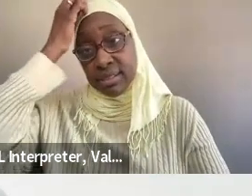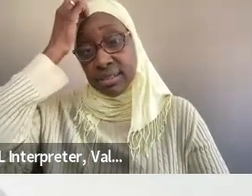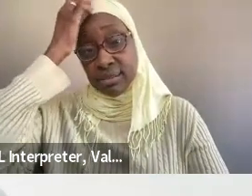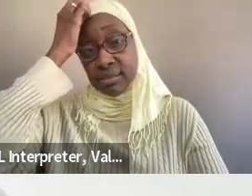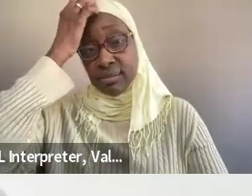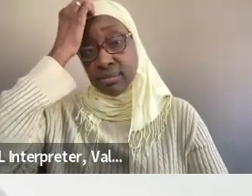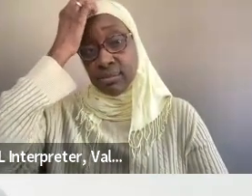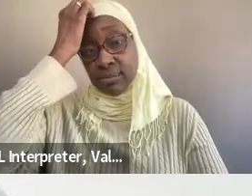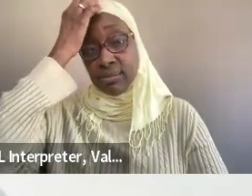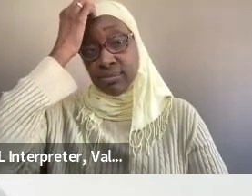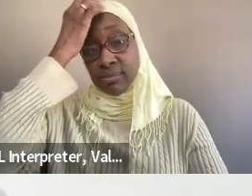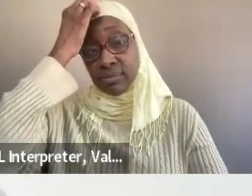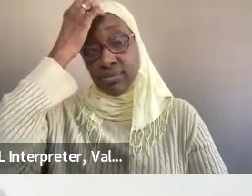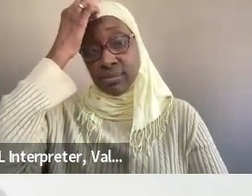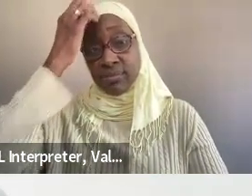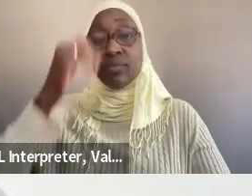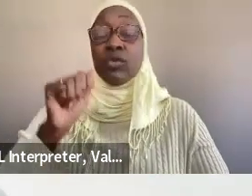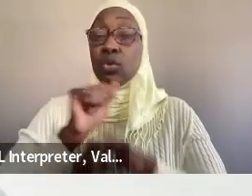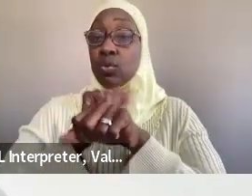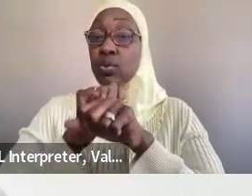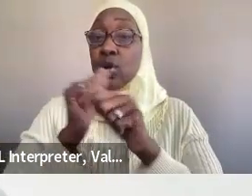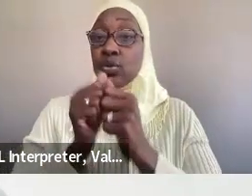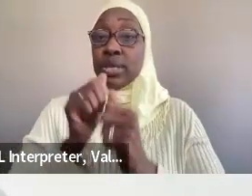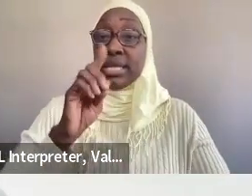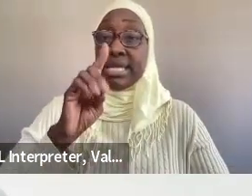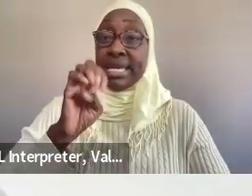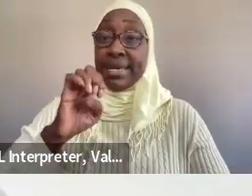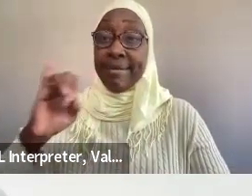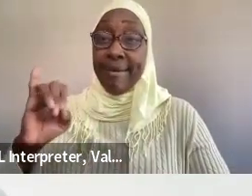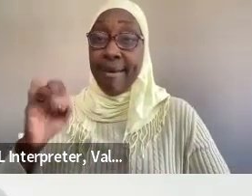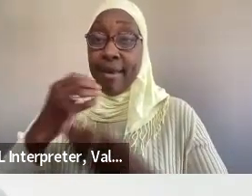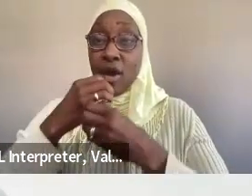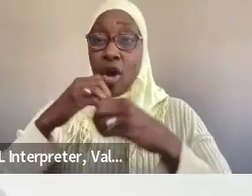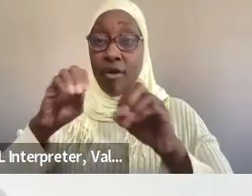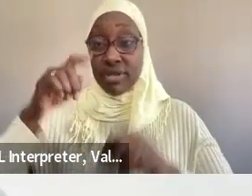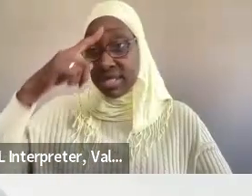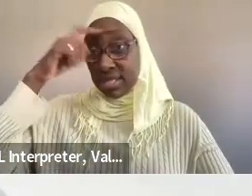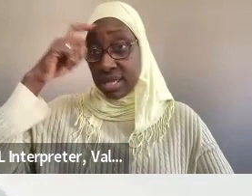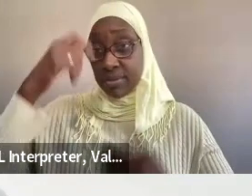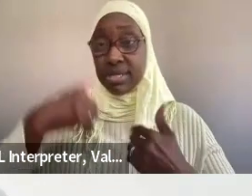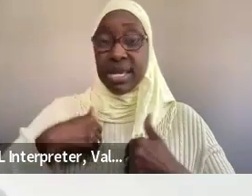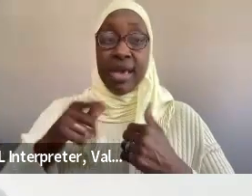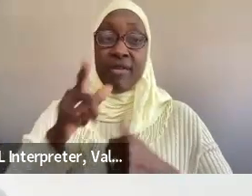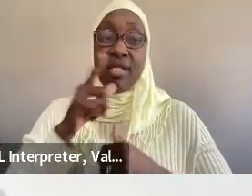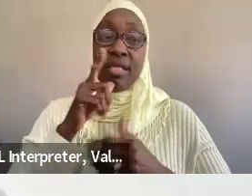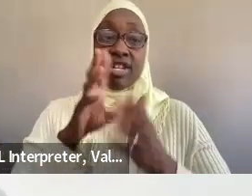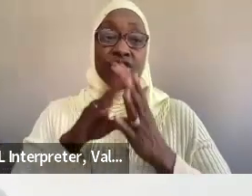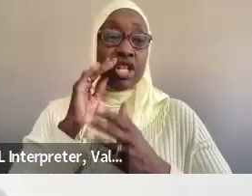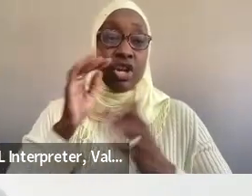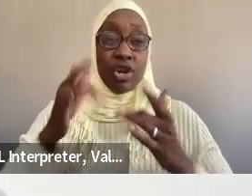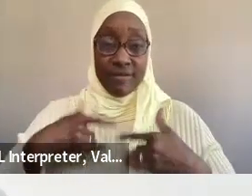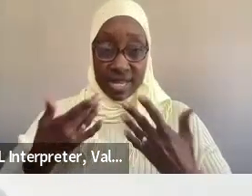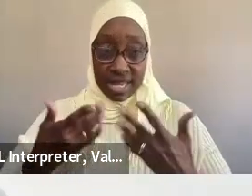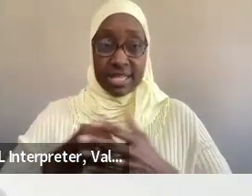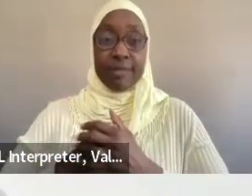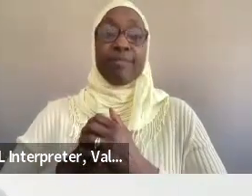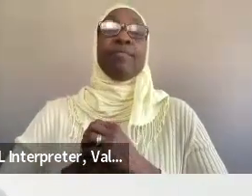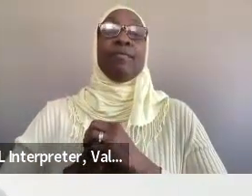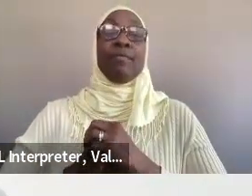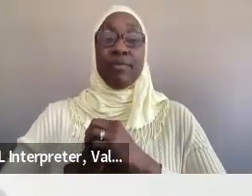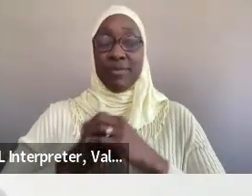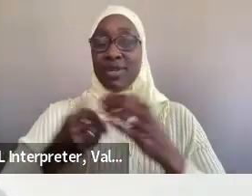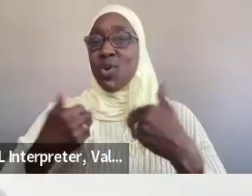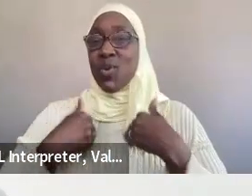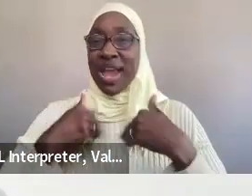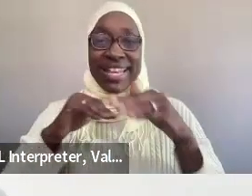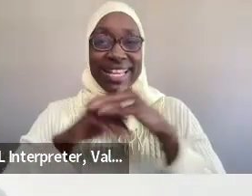with the DEI office over the summer to have a lunch and learn event about Disability Independence Month. And then we also had an